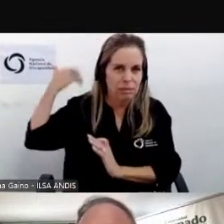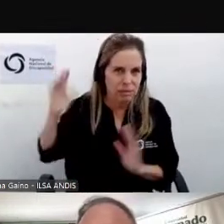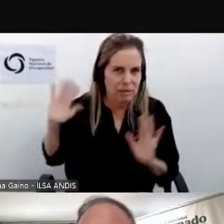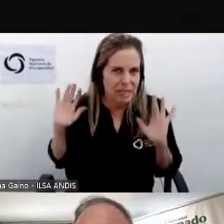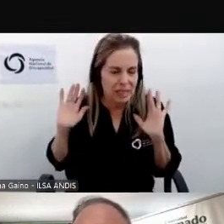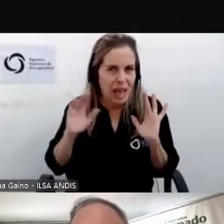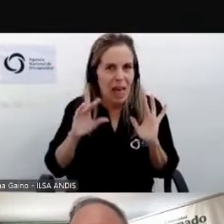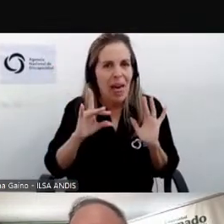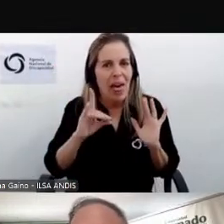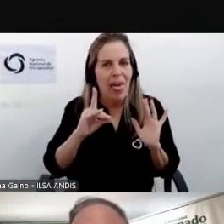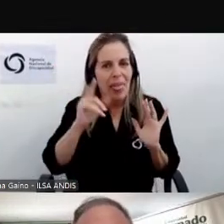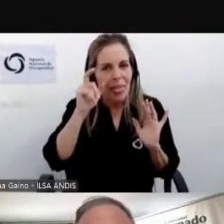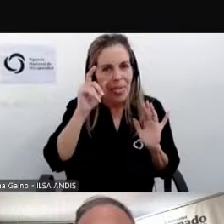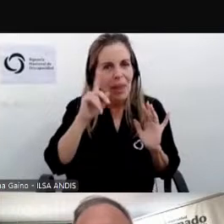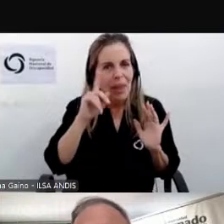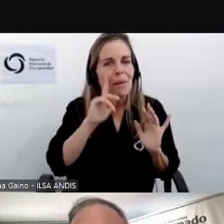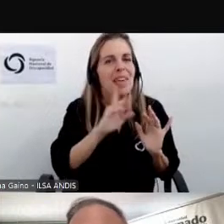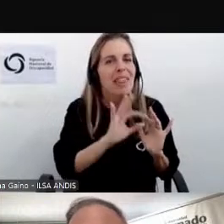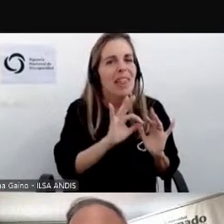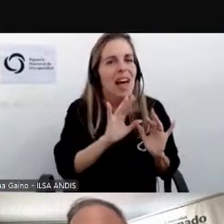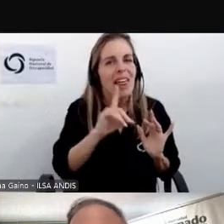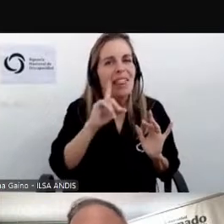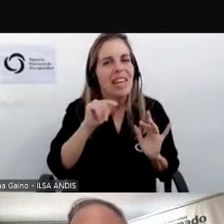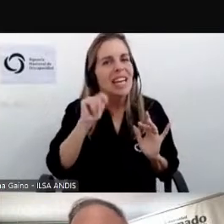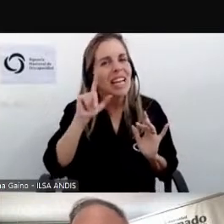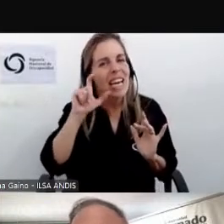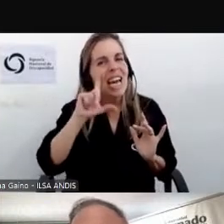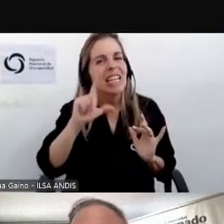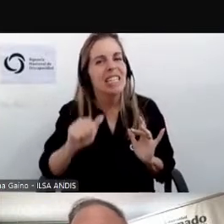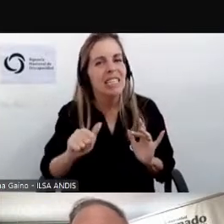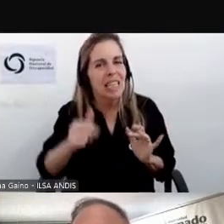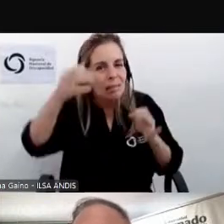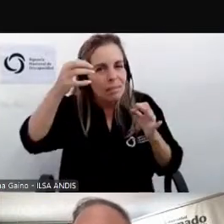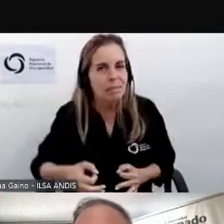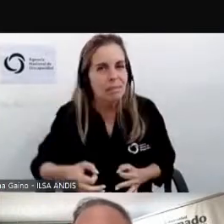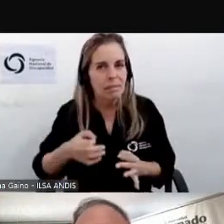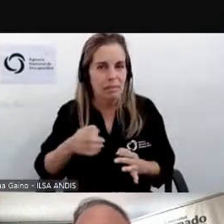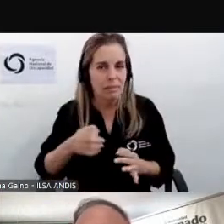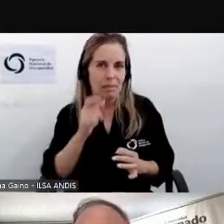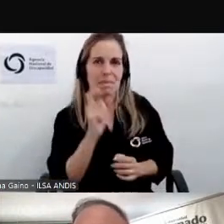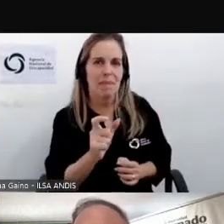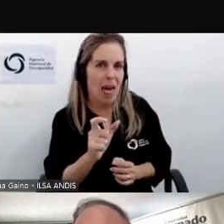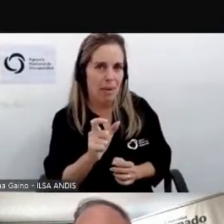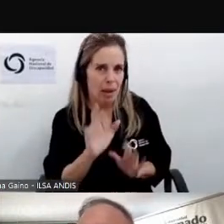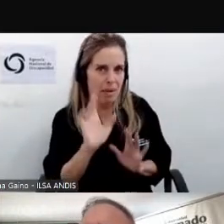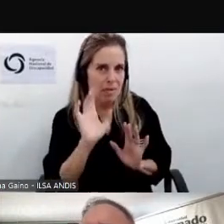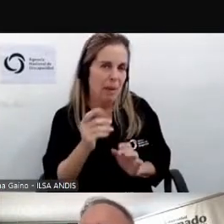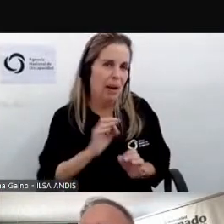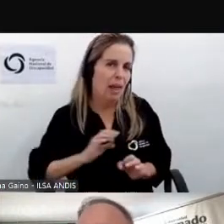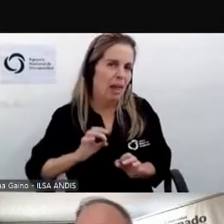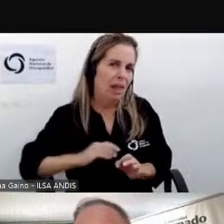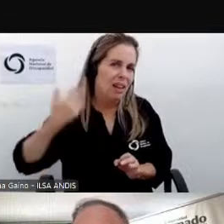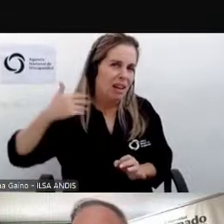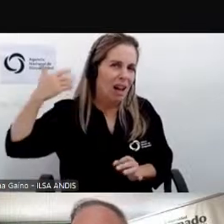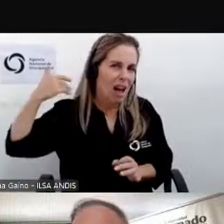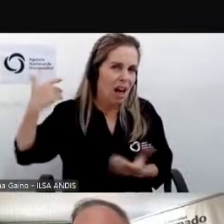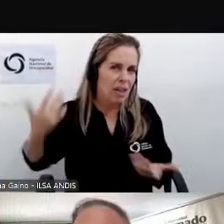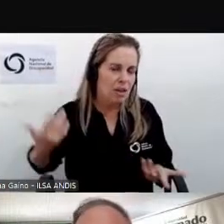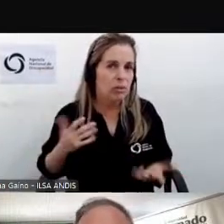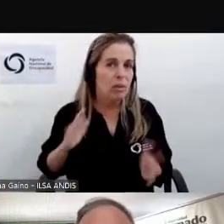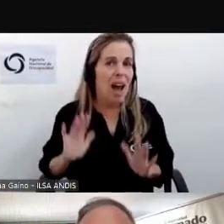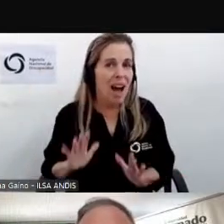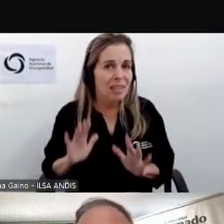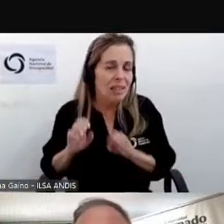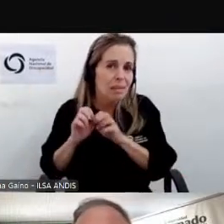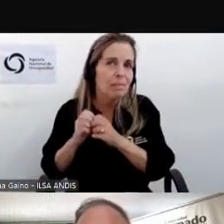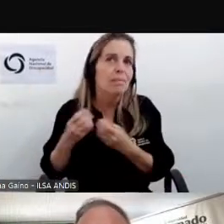where they talked about the due diligence of the good father. And from that time on,